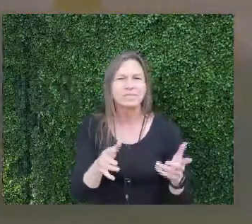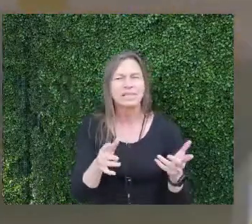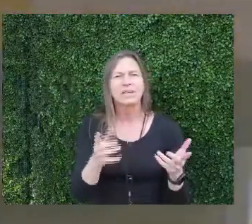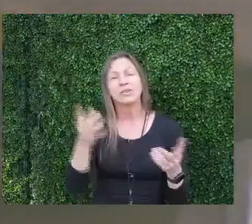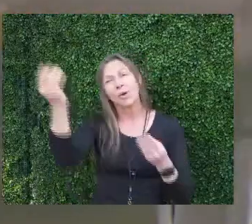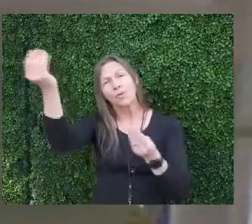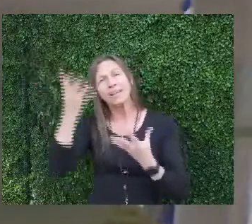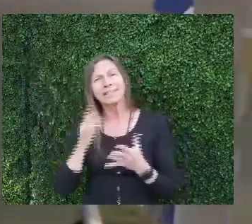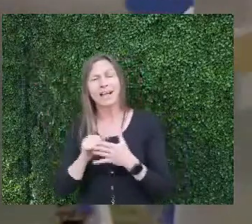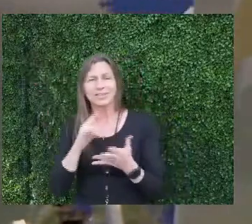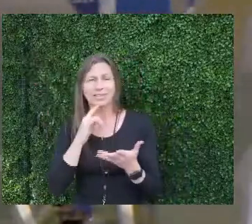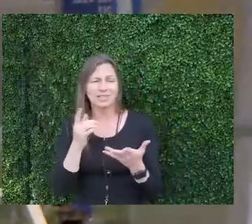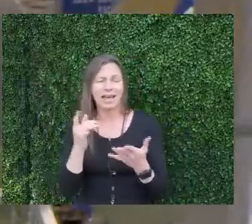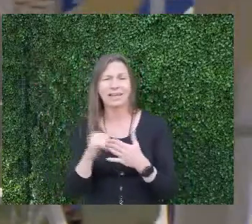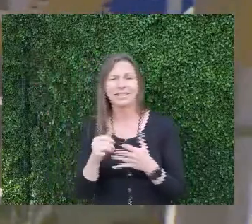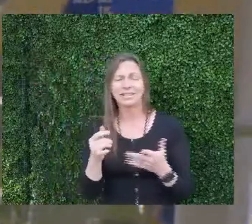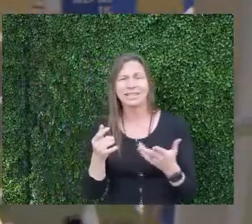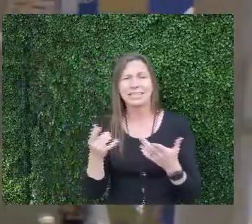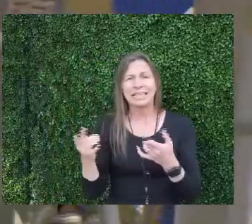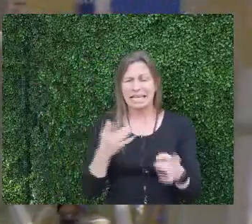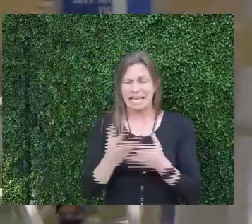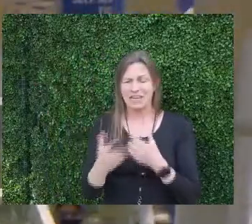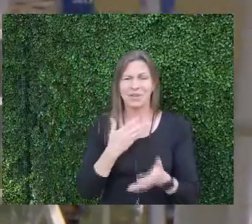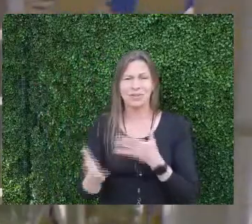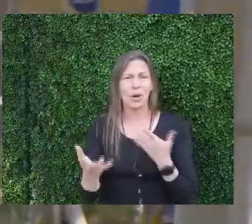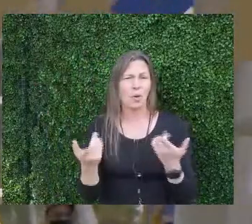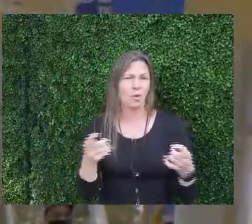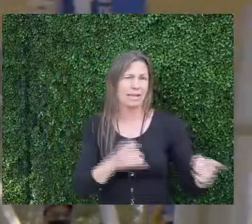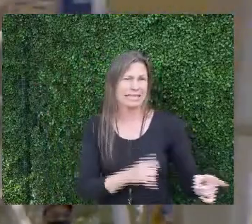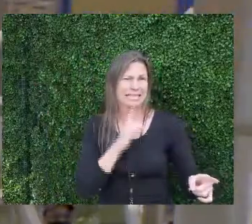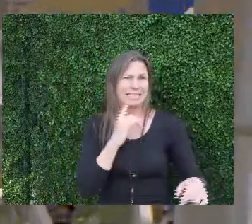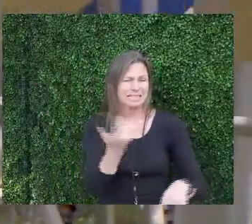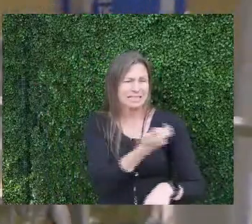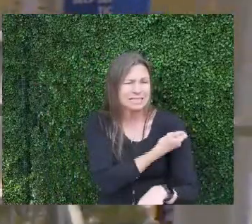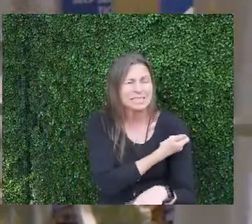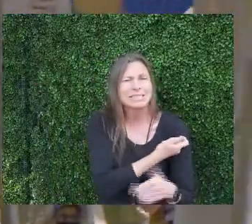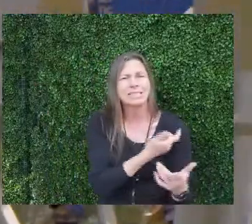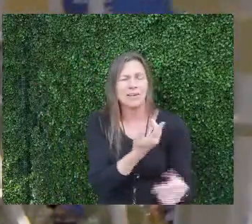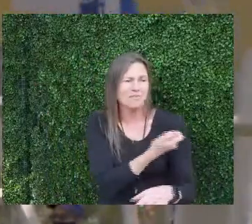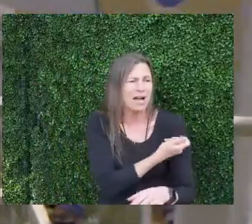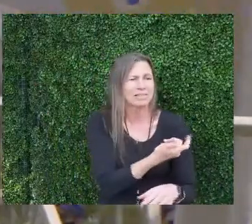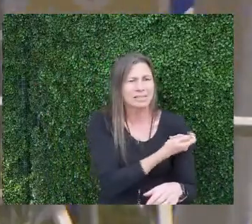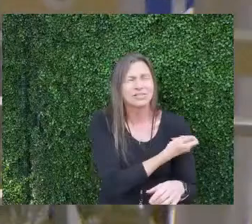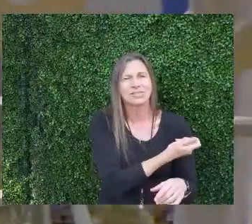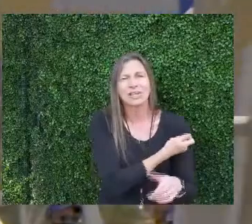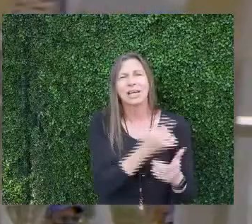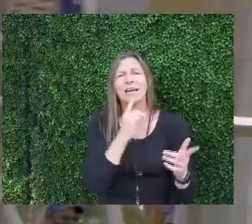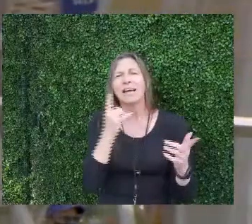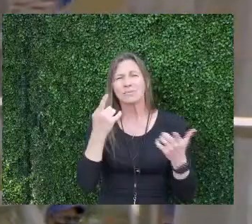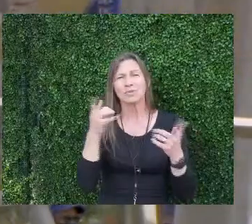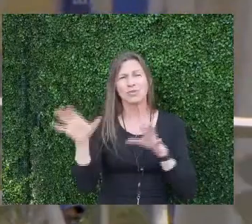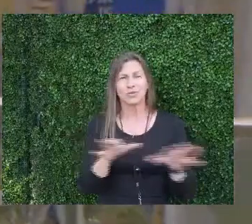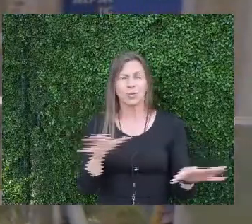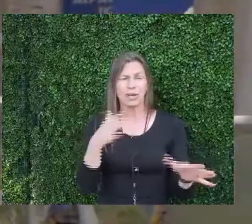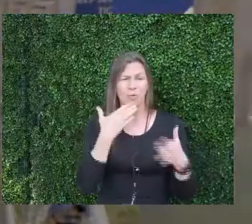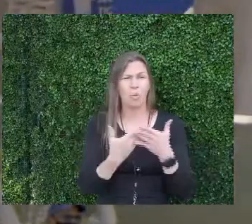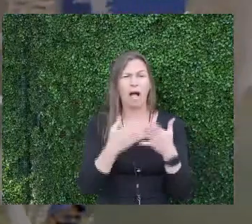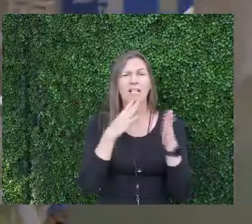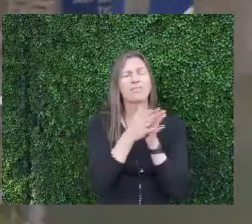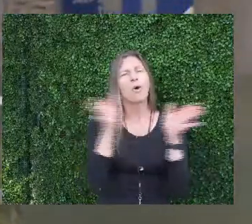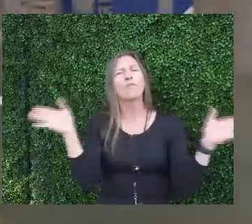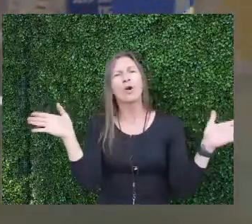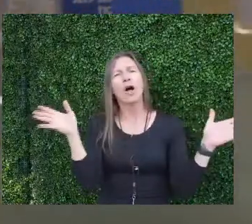and Dr. Ghali could talk to this much more succinctly than I can, even though we're doing great on the overall picture, there are